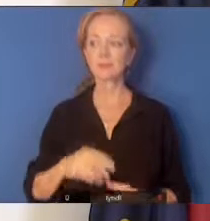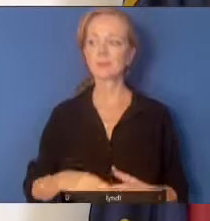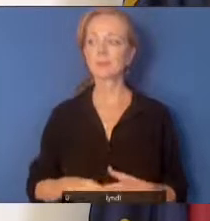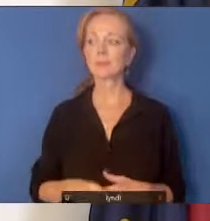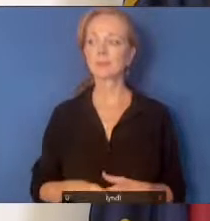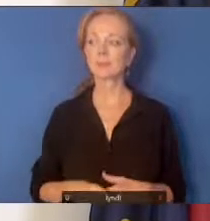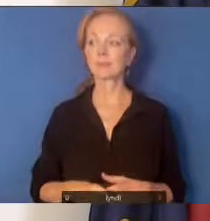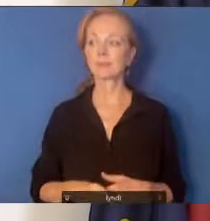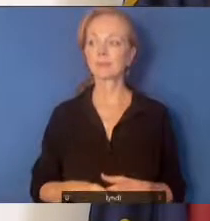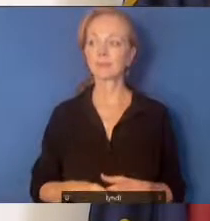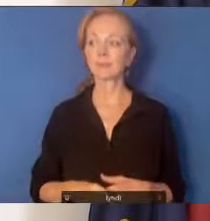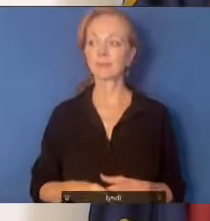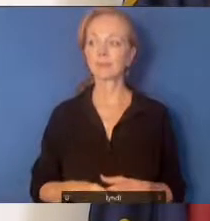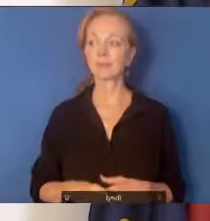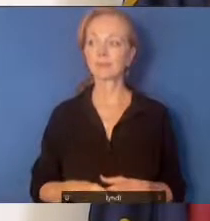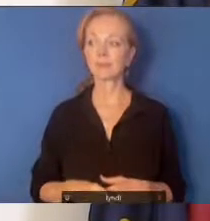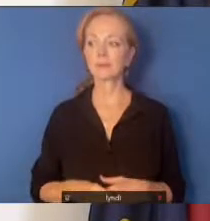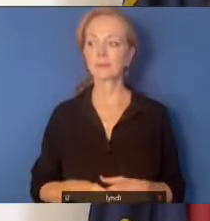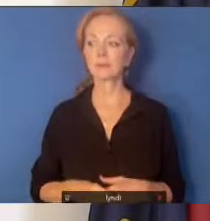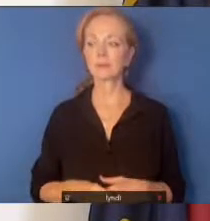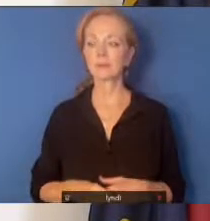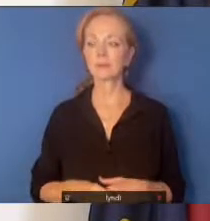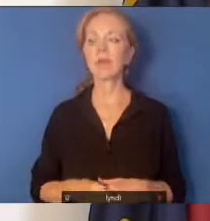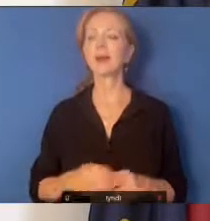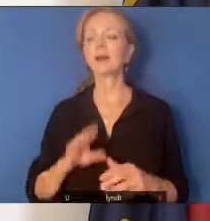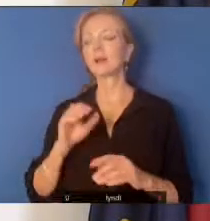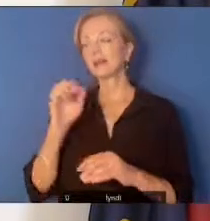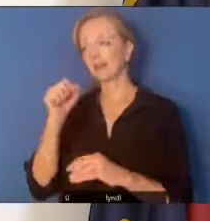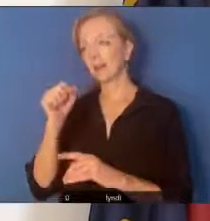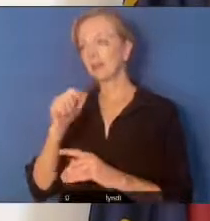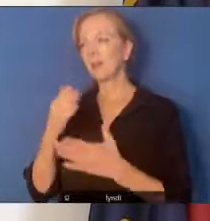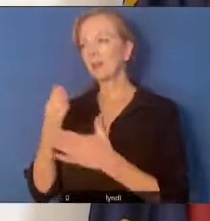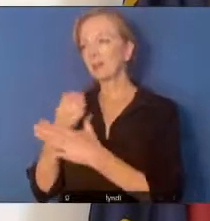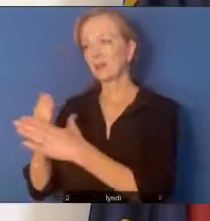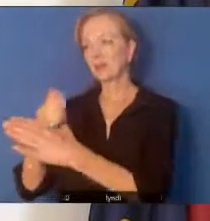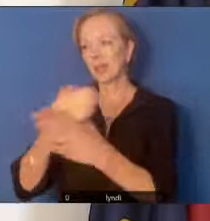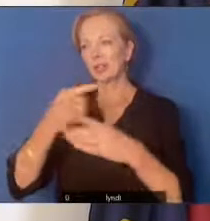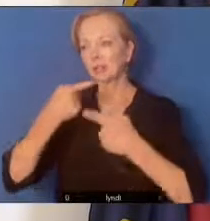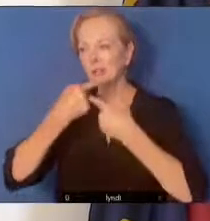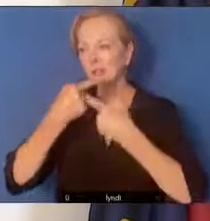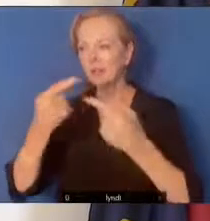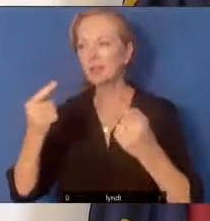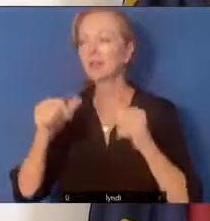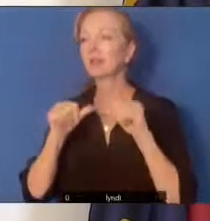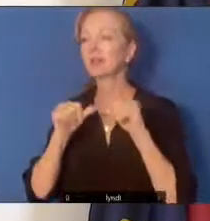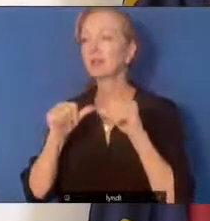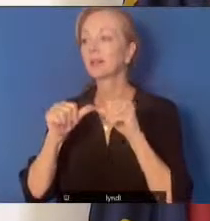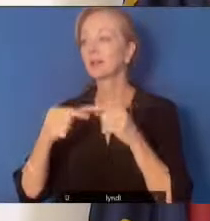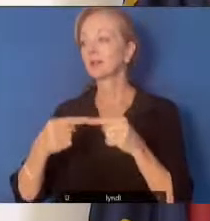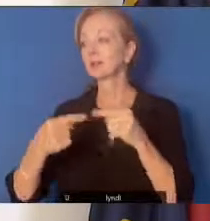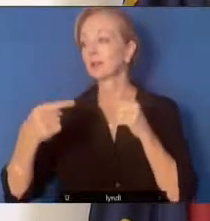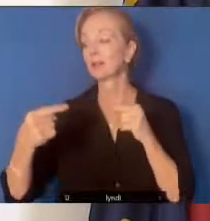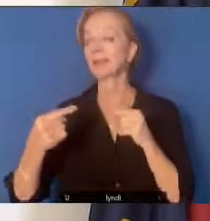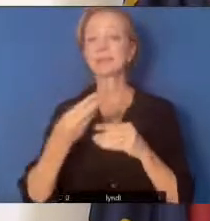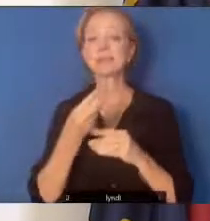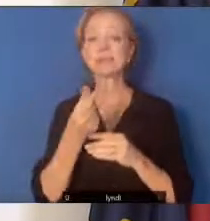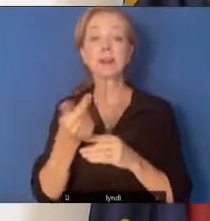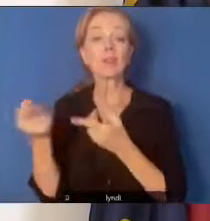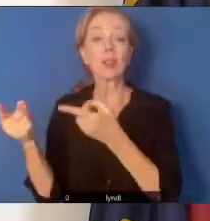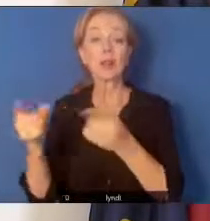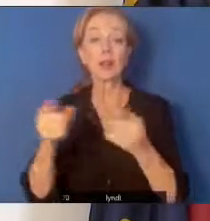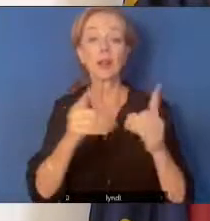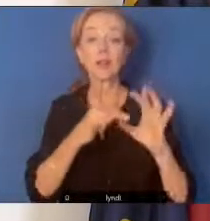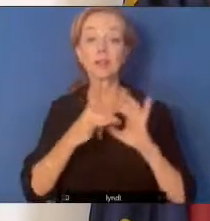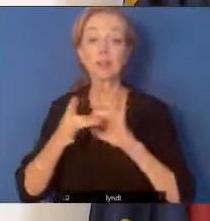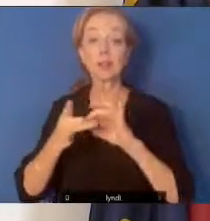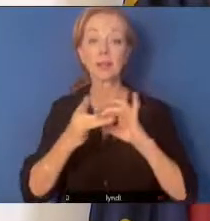Yeah, absolutely. I think we've shared that pretty publicly. It's clear that there was, an ongoing dispute, and there were several incidents that were tied together. That's